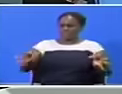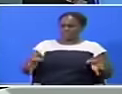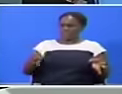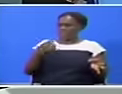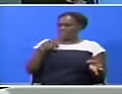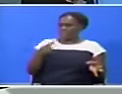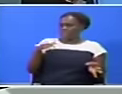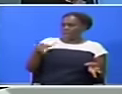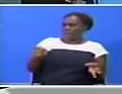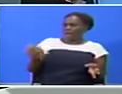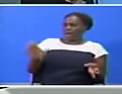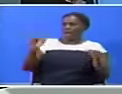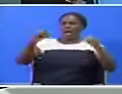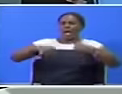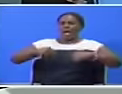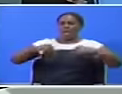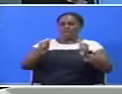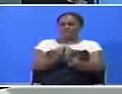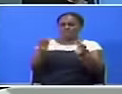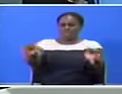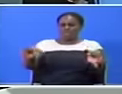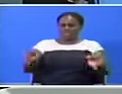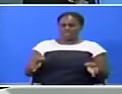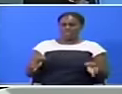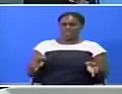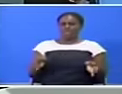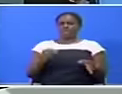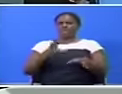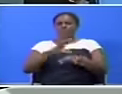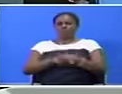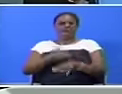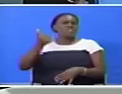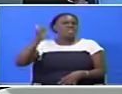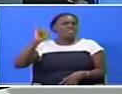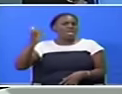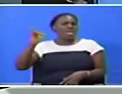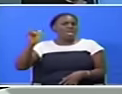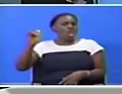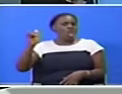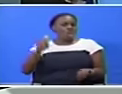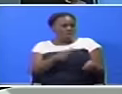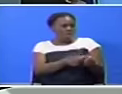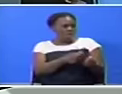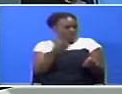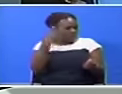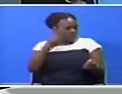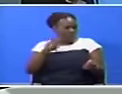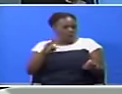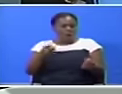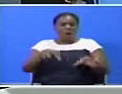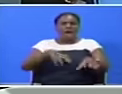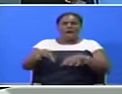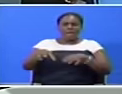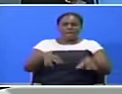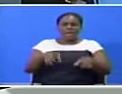said they are negotiating with the Treasury to get yellow maize for animal feeds. Then